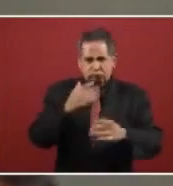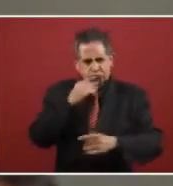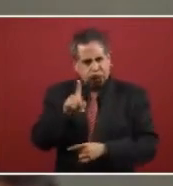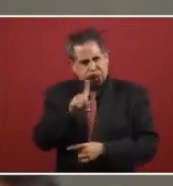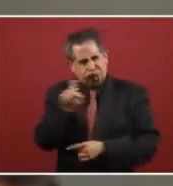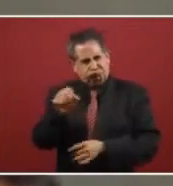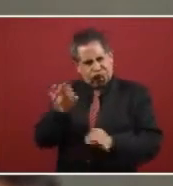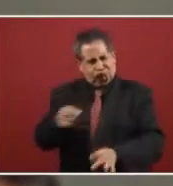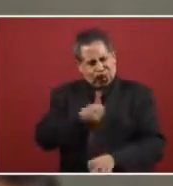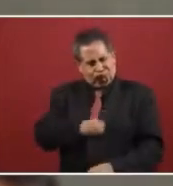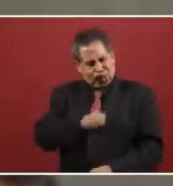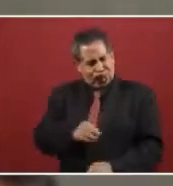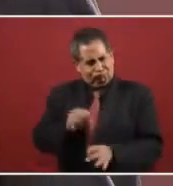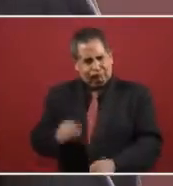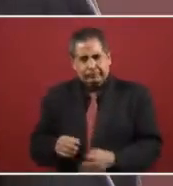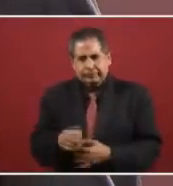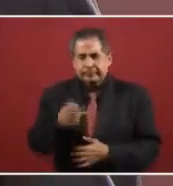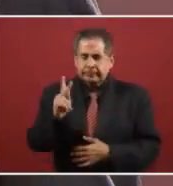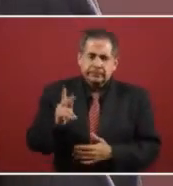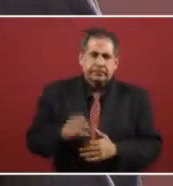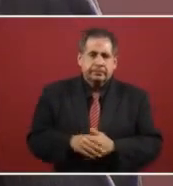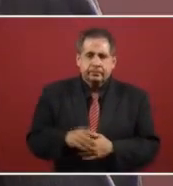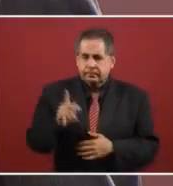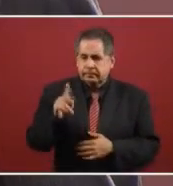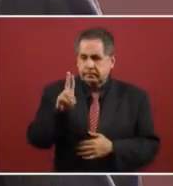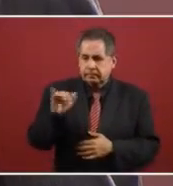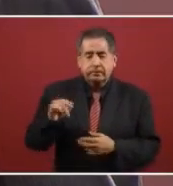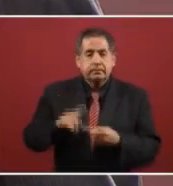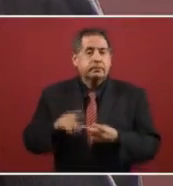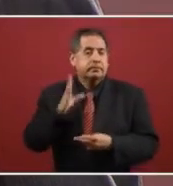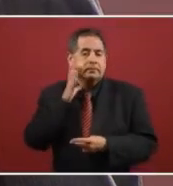That he's always saying that he's good, but